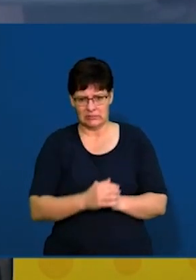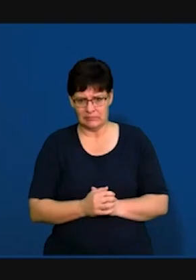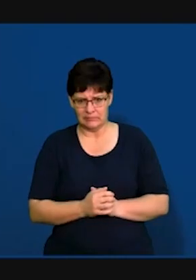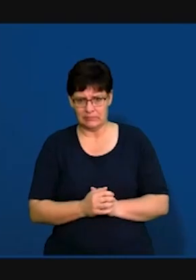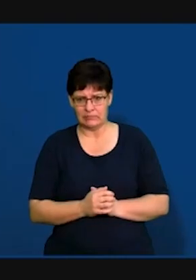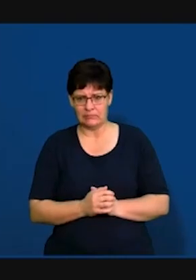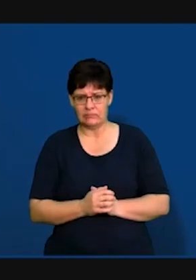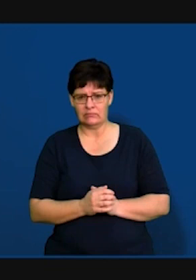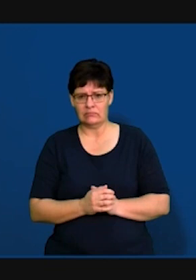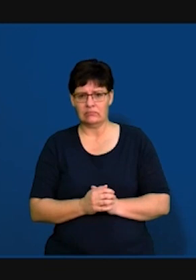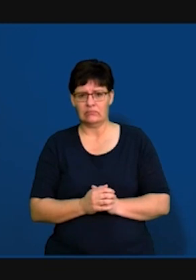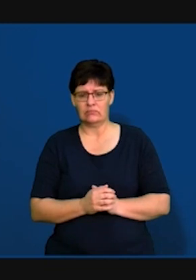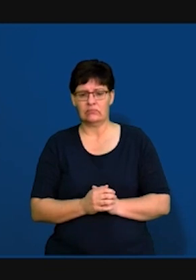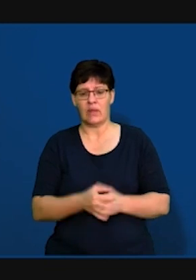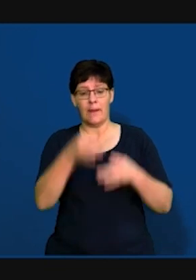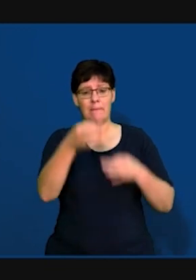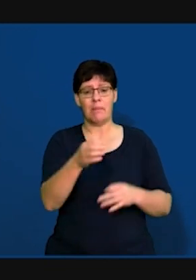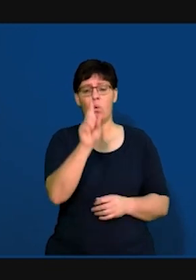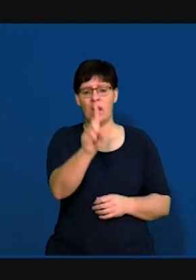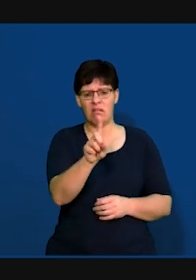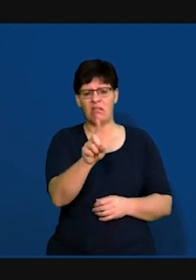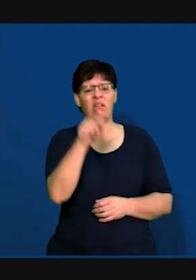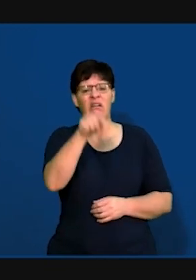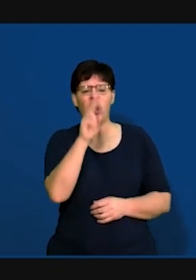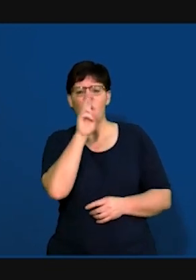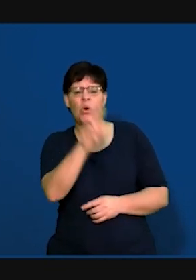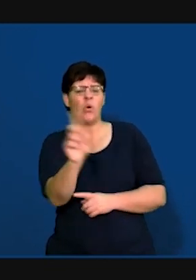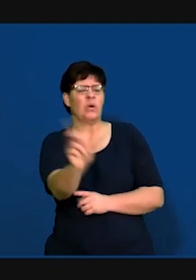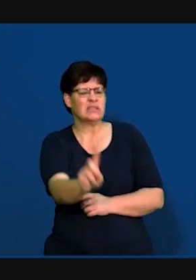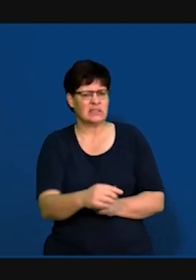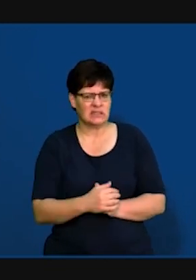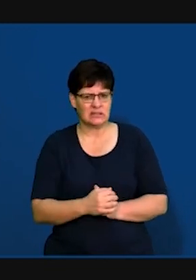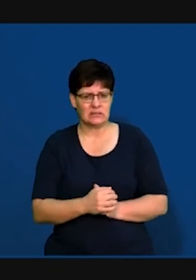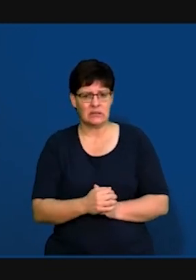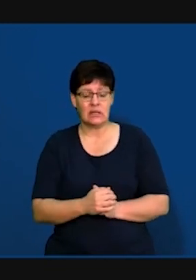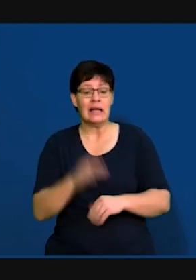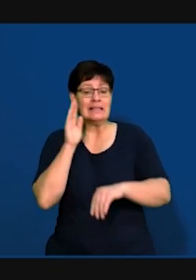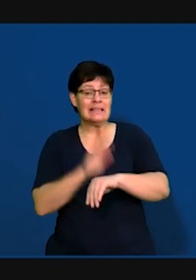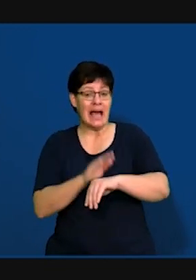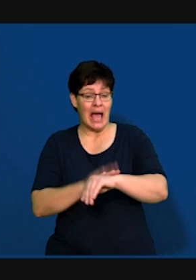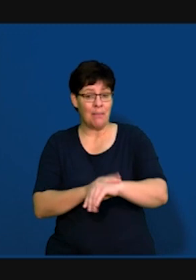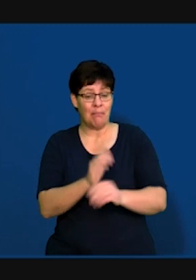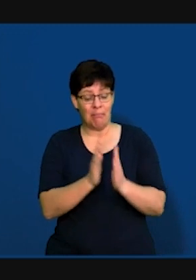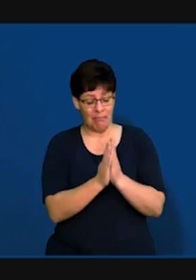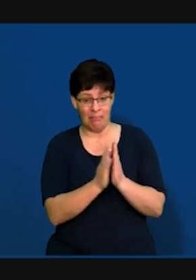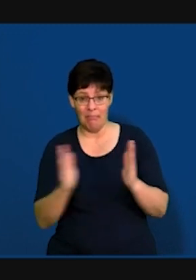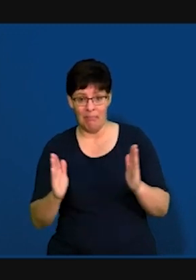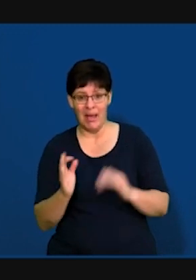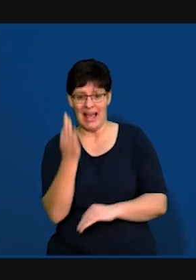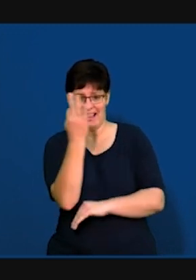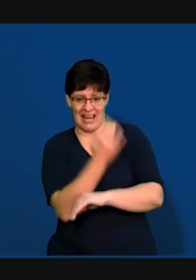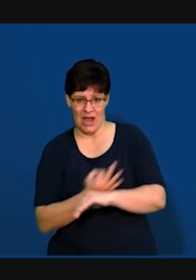Okay, the physical science paper 1, what exactly does the paper look like? Okay, the duration of the paper is actually 3